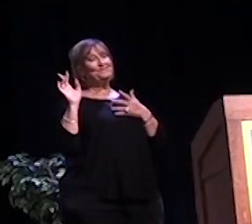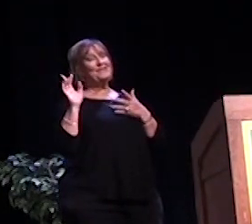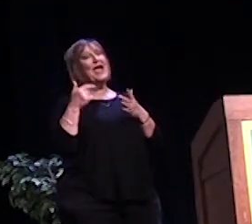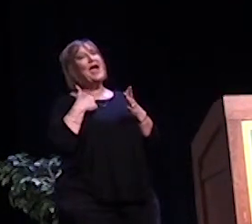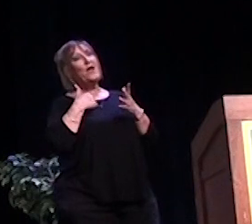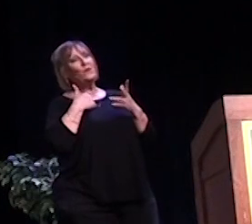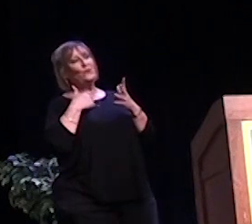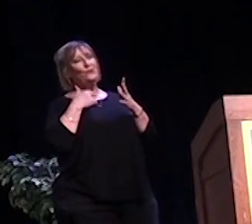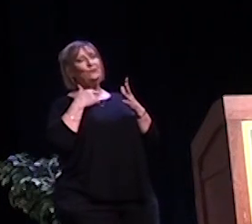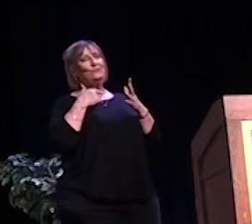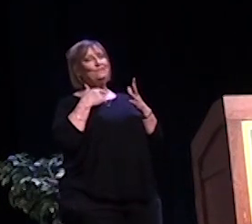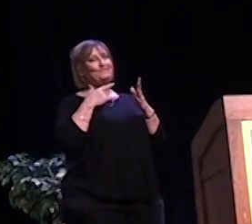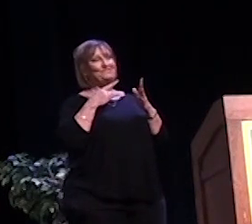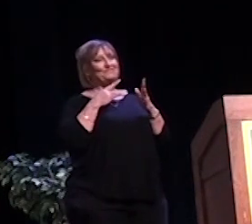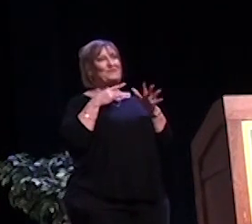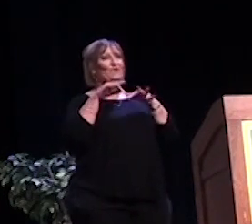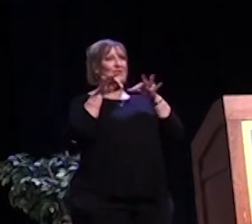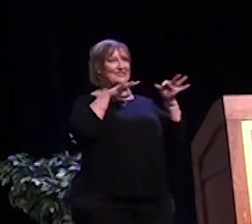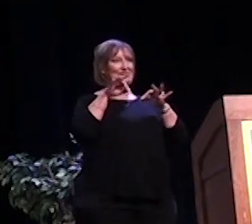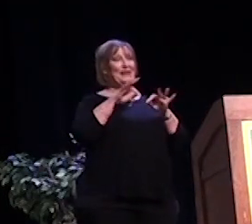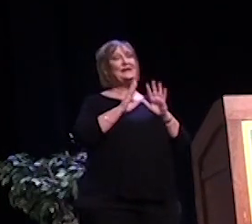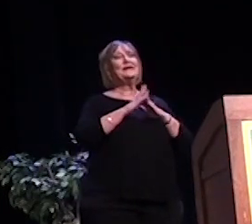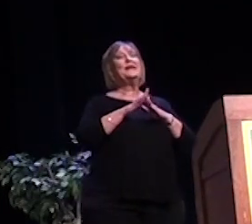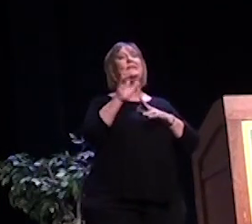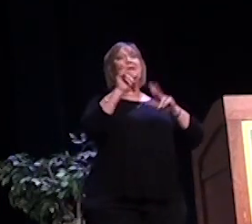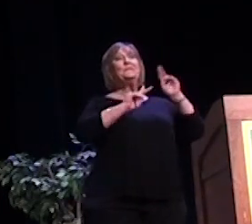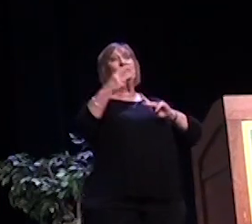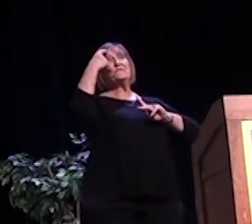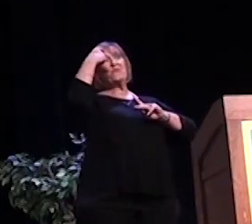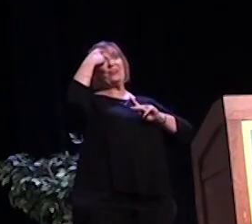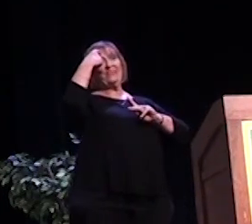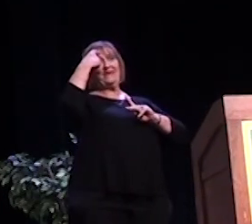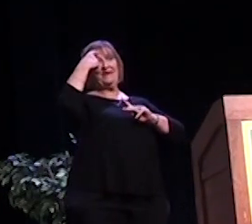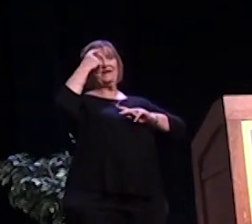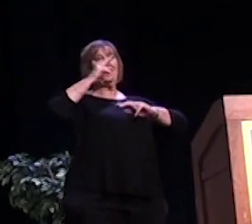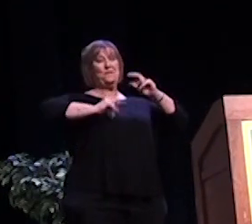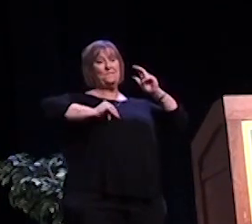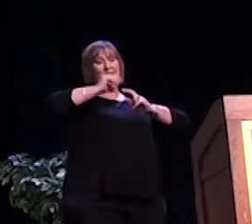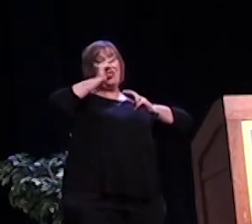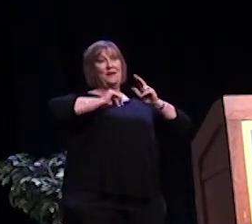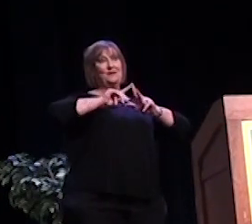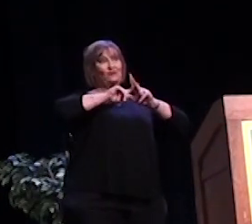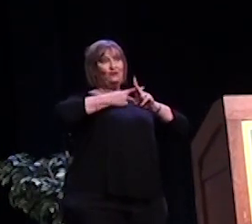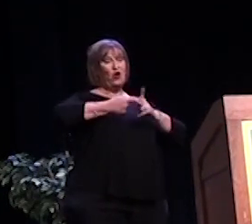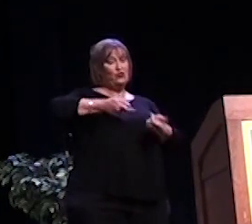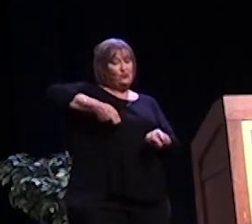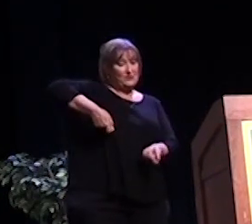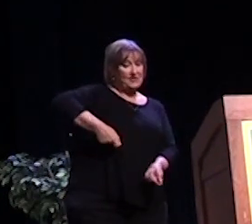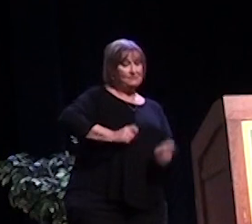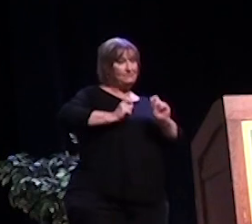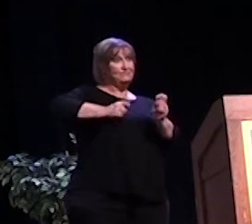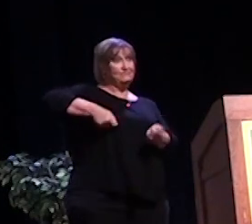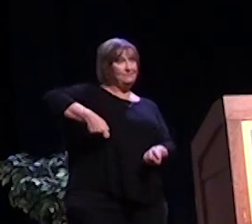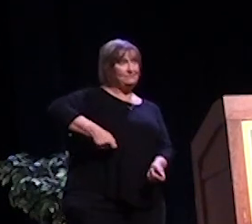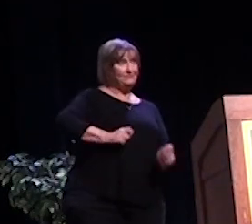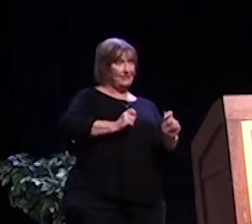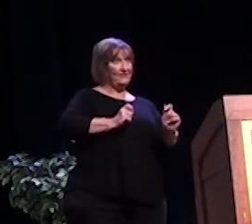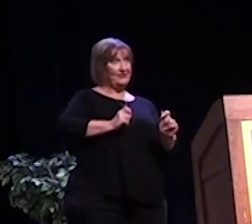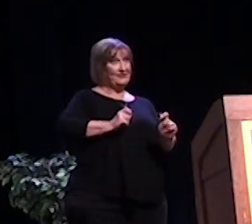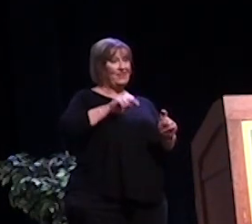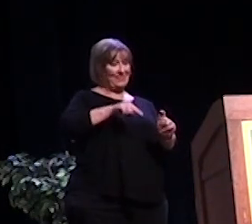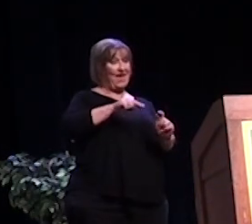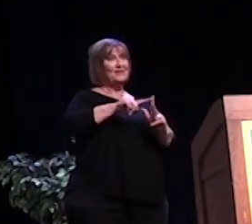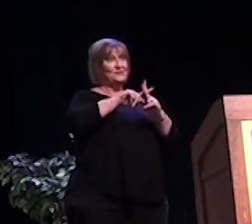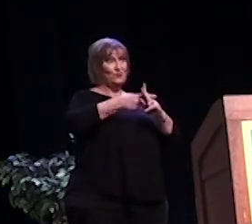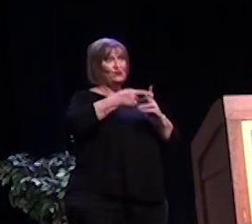that development starts when that shovel hits the dirt, and that's not the case. It takes sometimes years